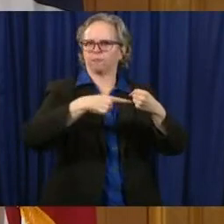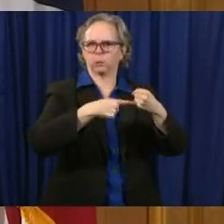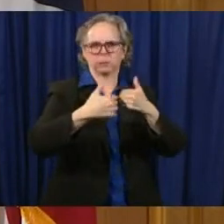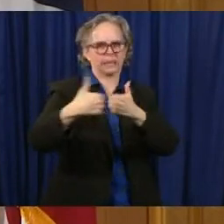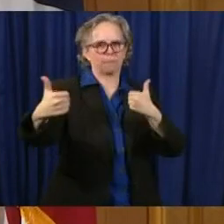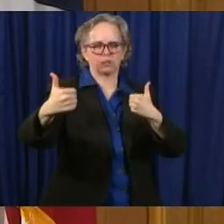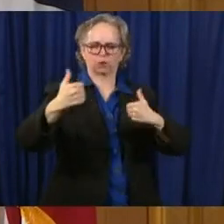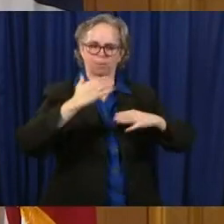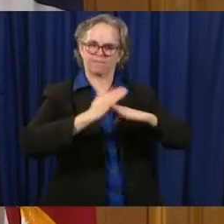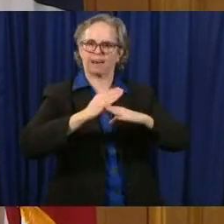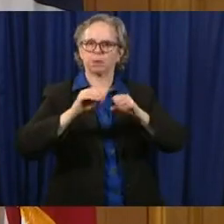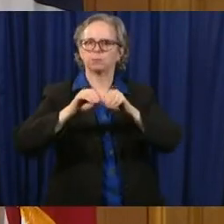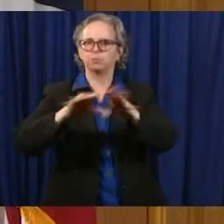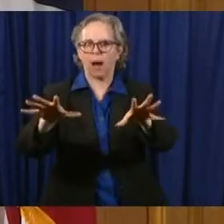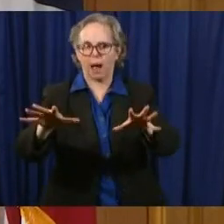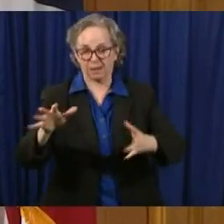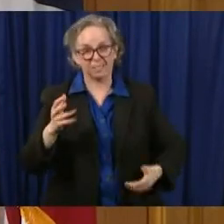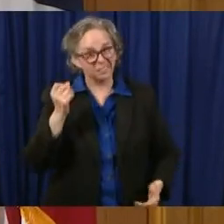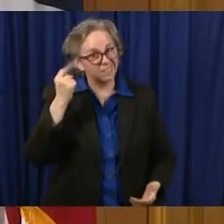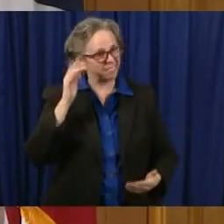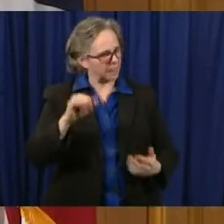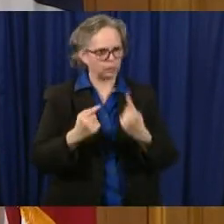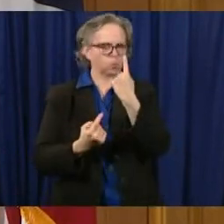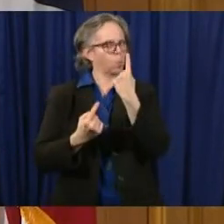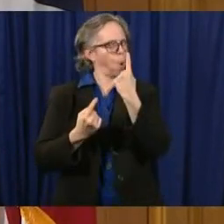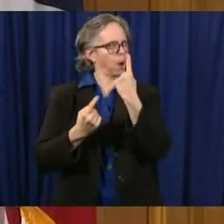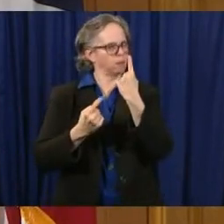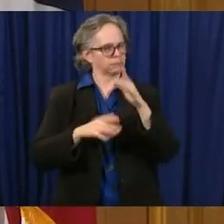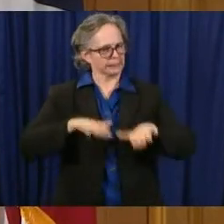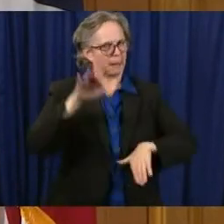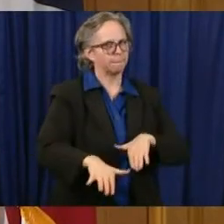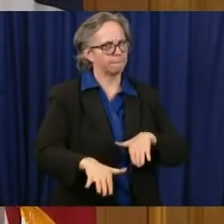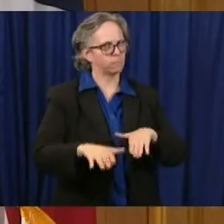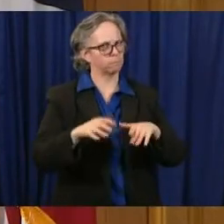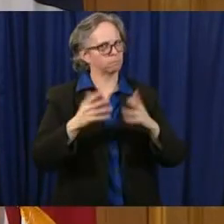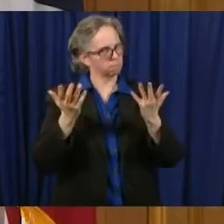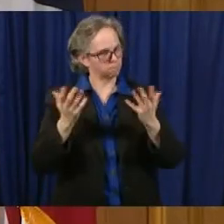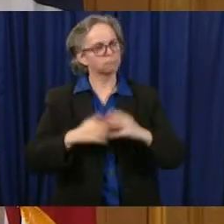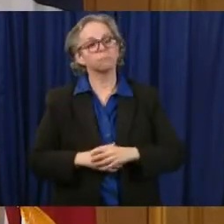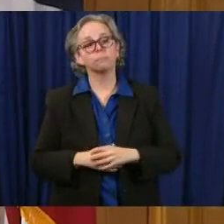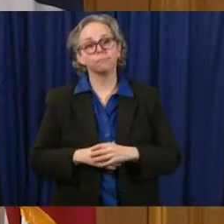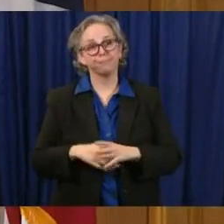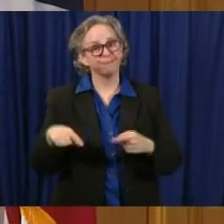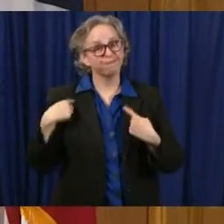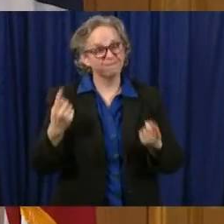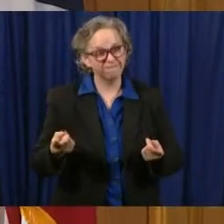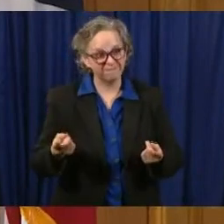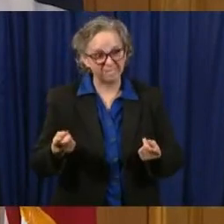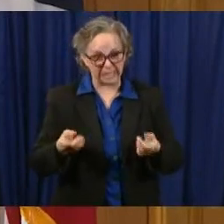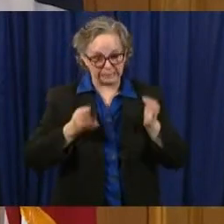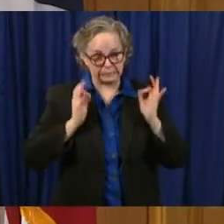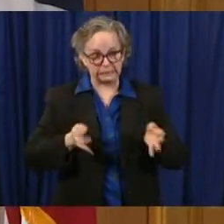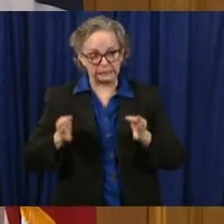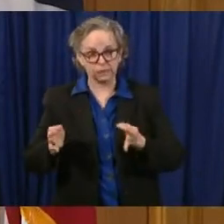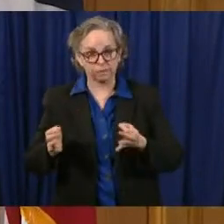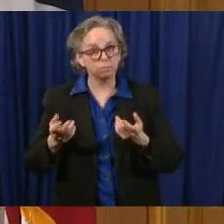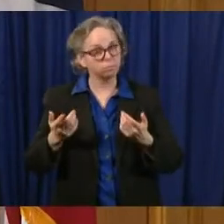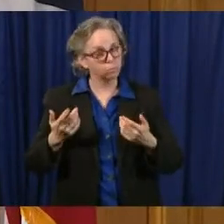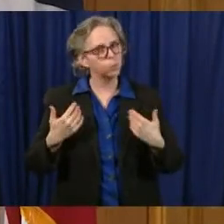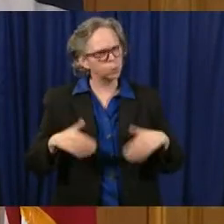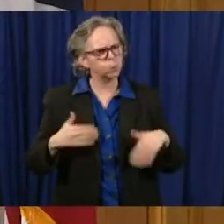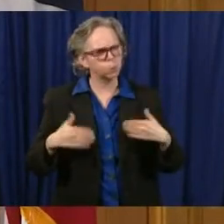the prison. Look, the decisions that have been made in some prisons, they've gone to two